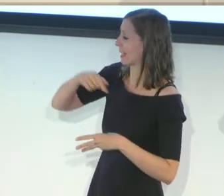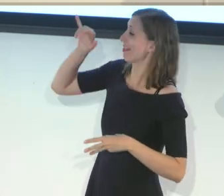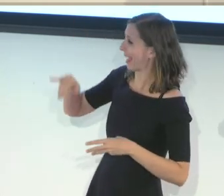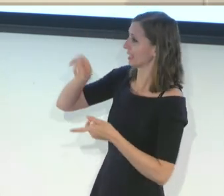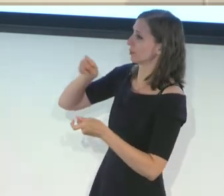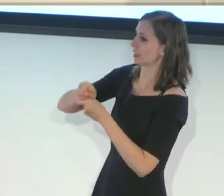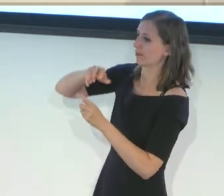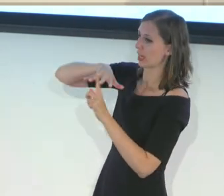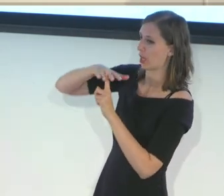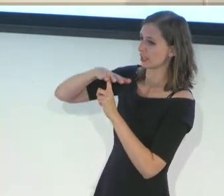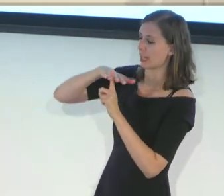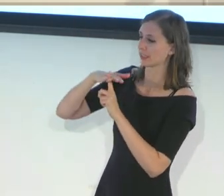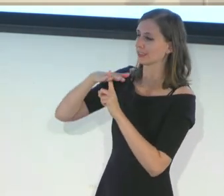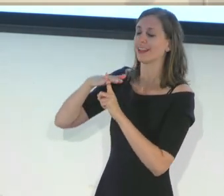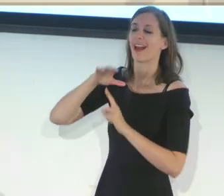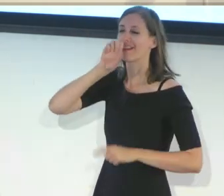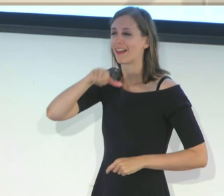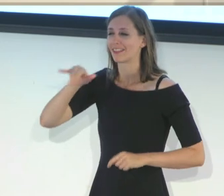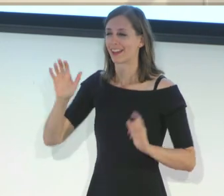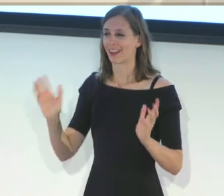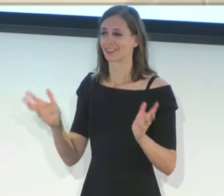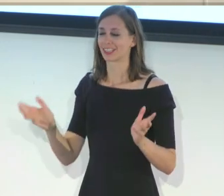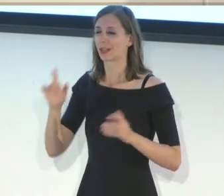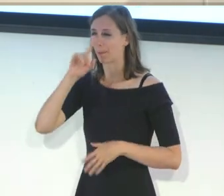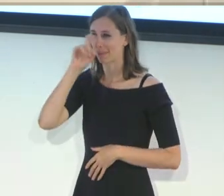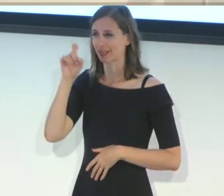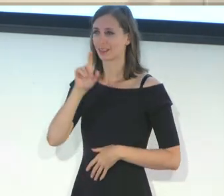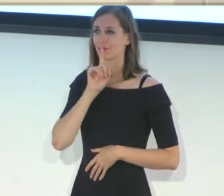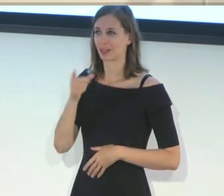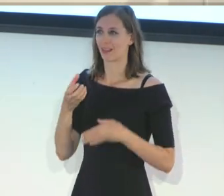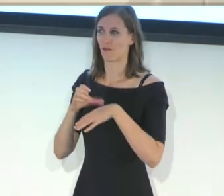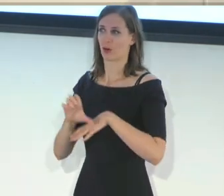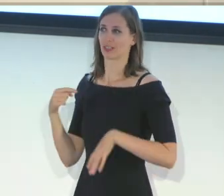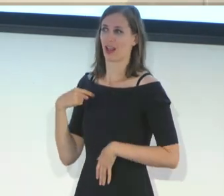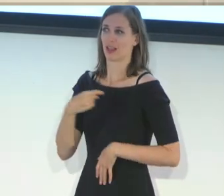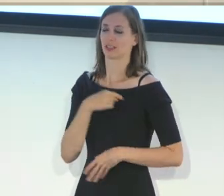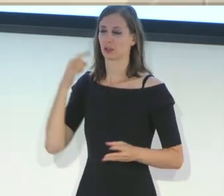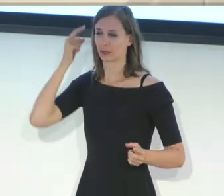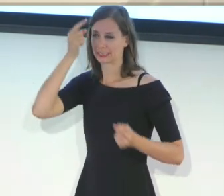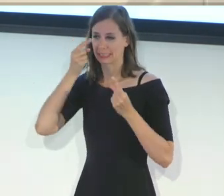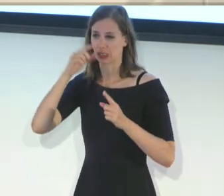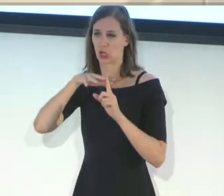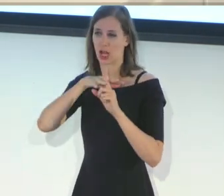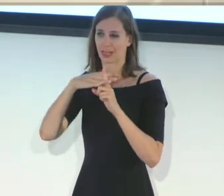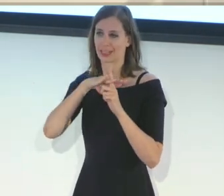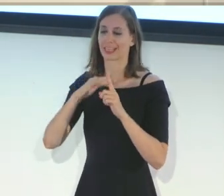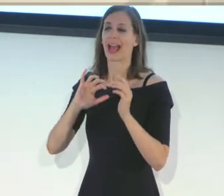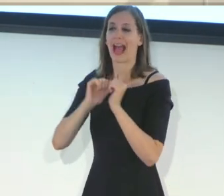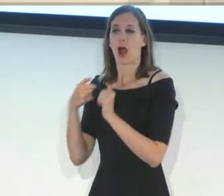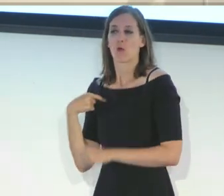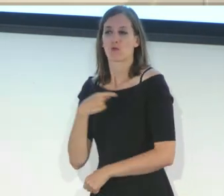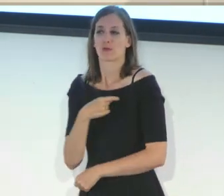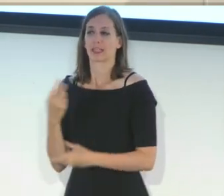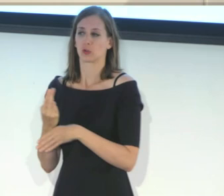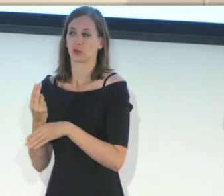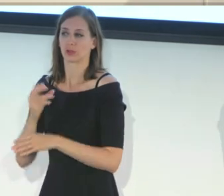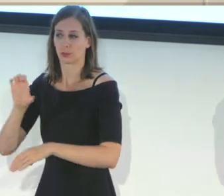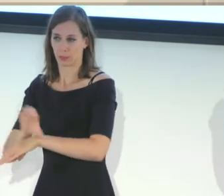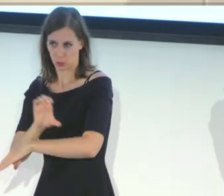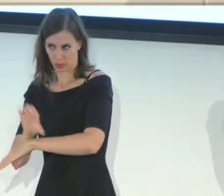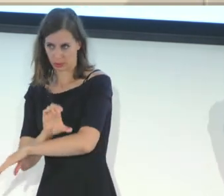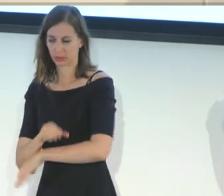conversation about context and the wide spectrum of participation and the ways that we use computers, because the answer is always going to